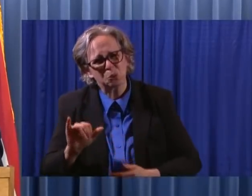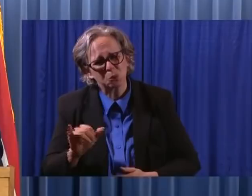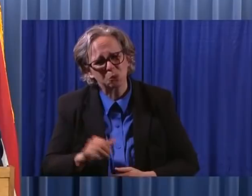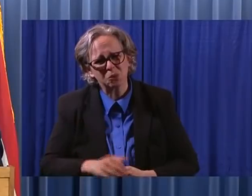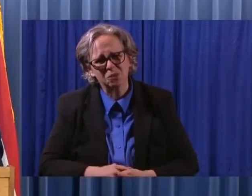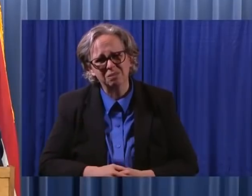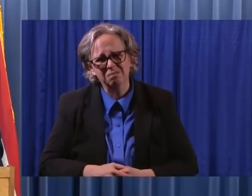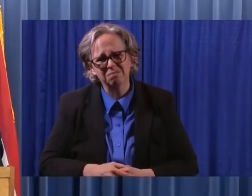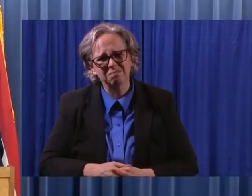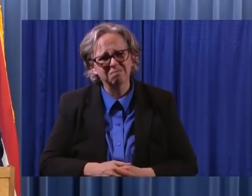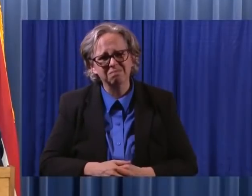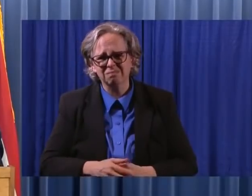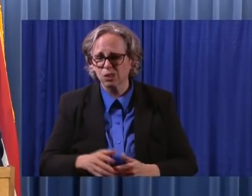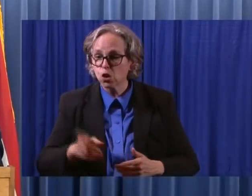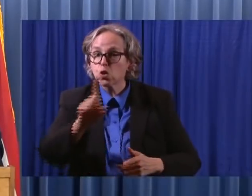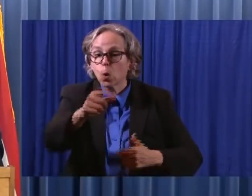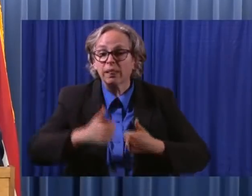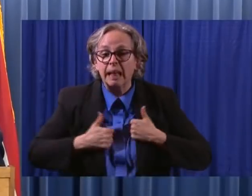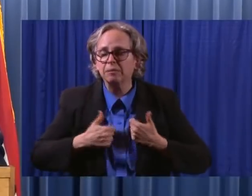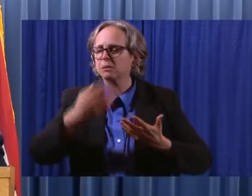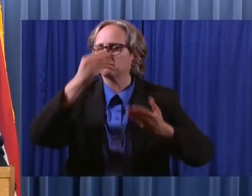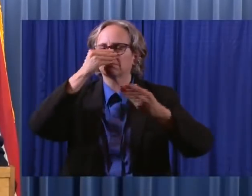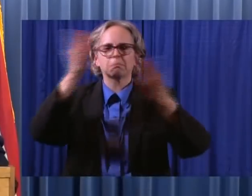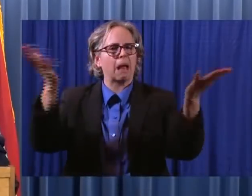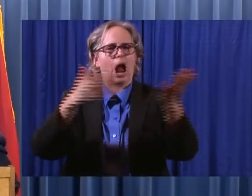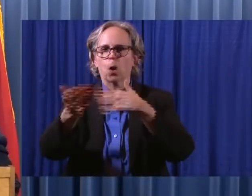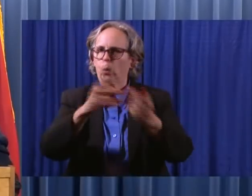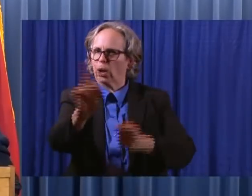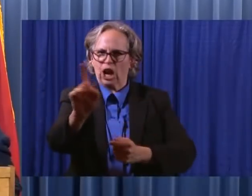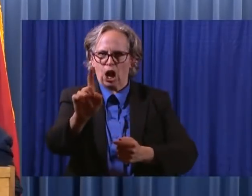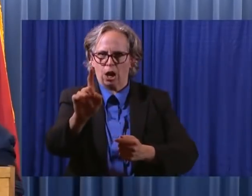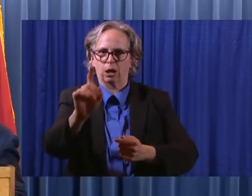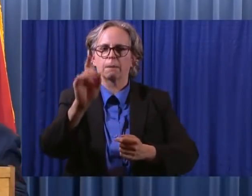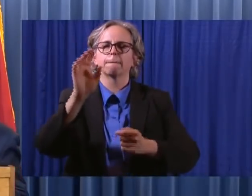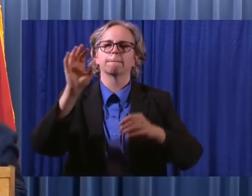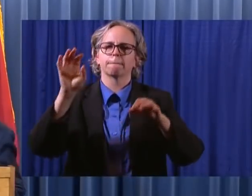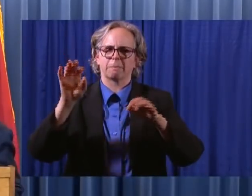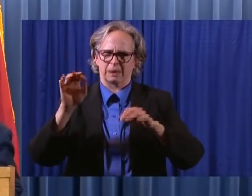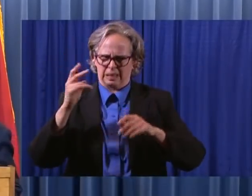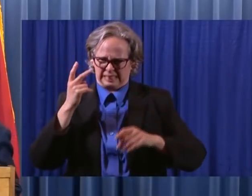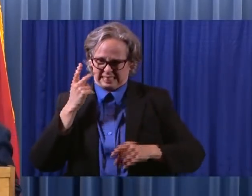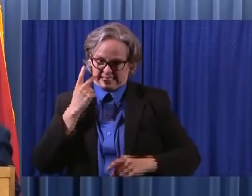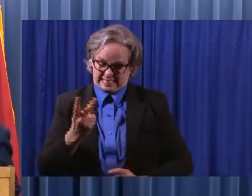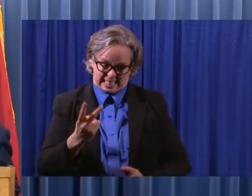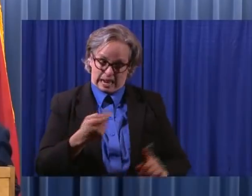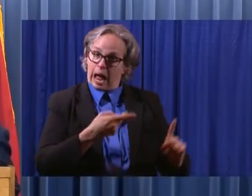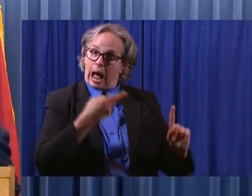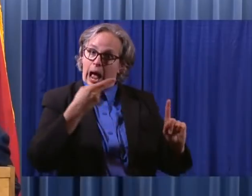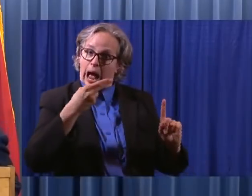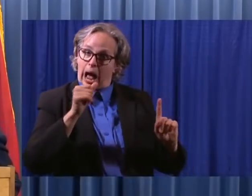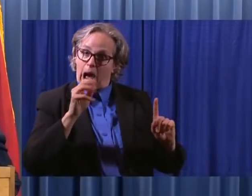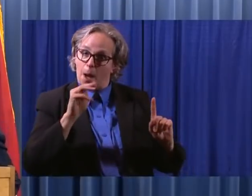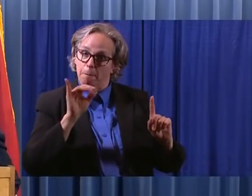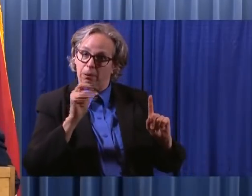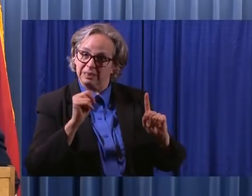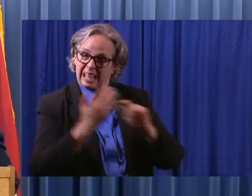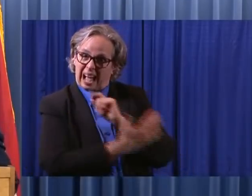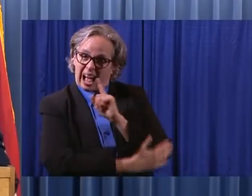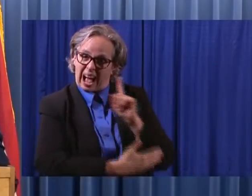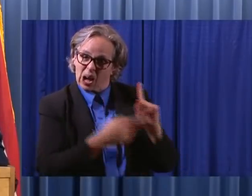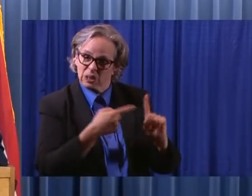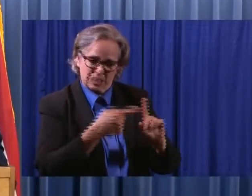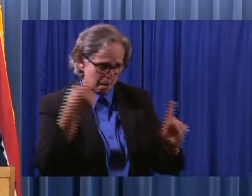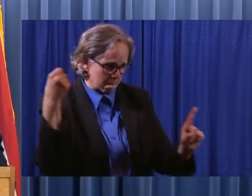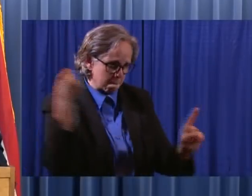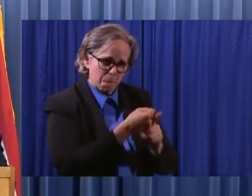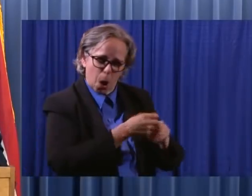of where you are, you know, and I think a lesson even from Hamilton County is that we're doing and have done a great job.